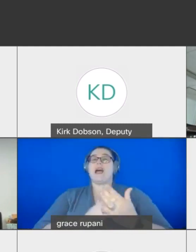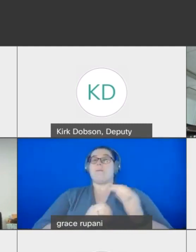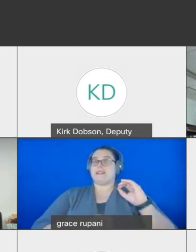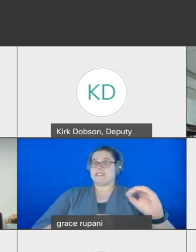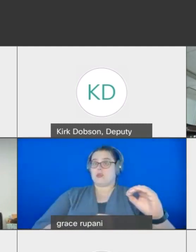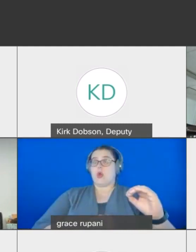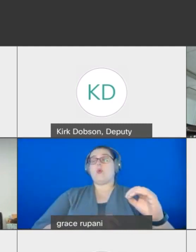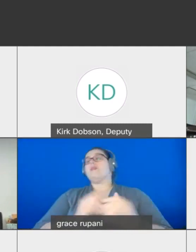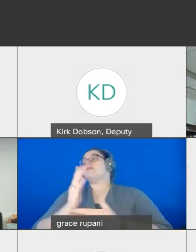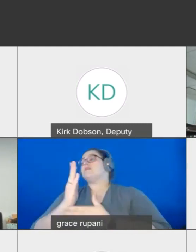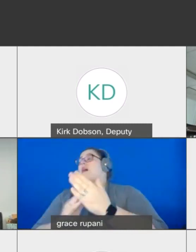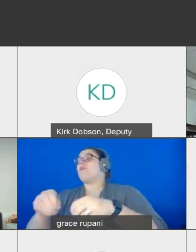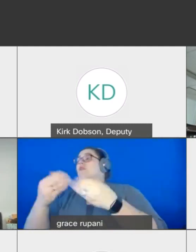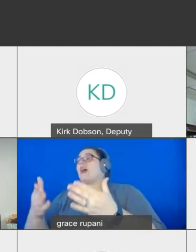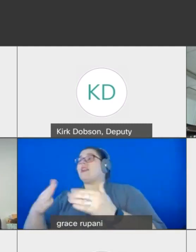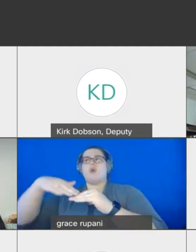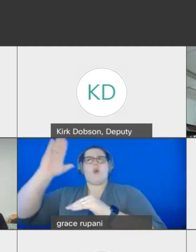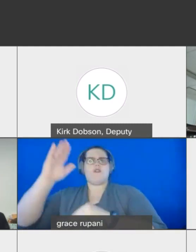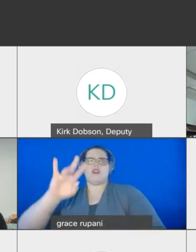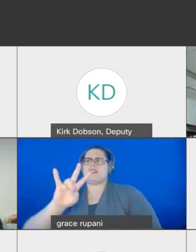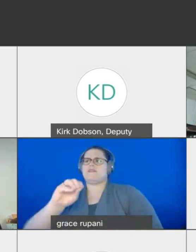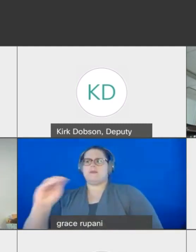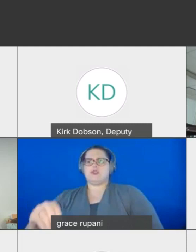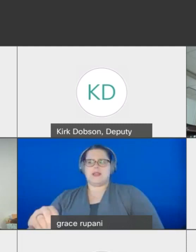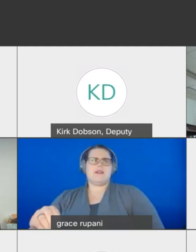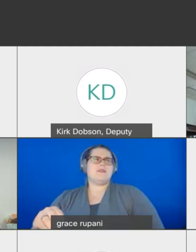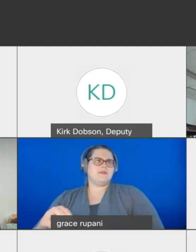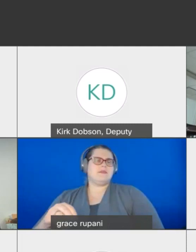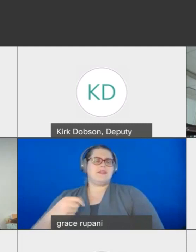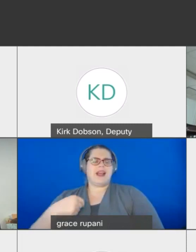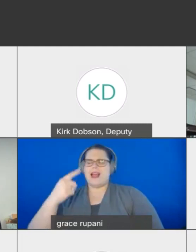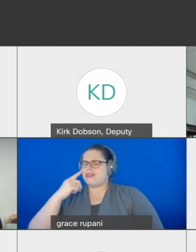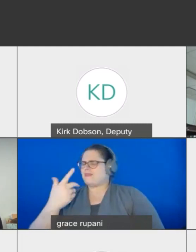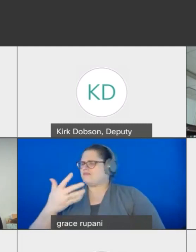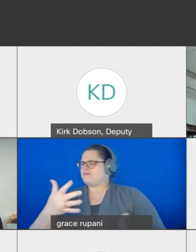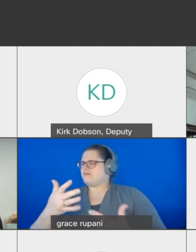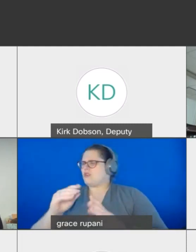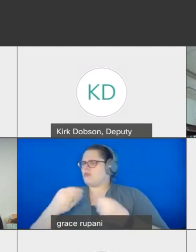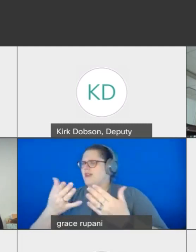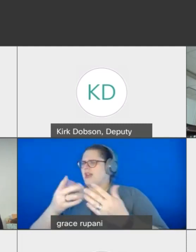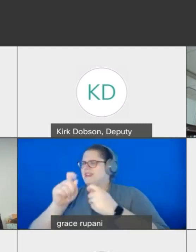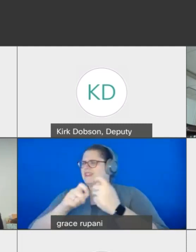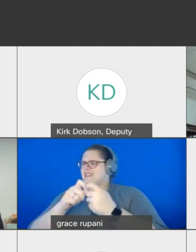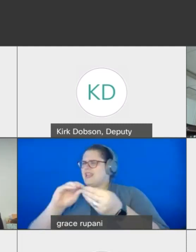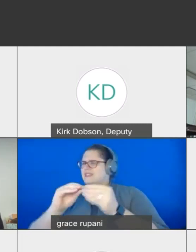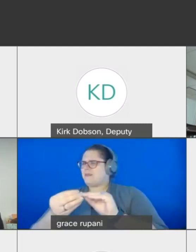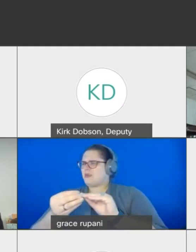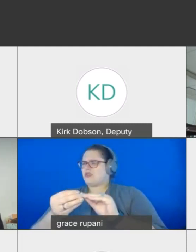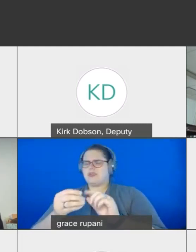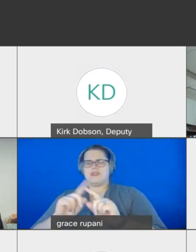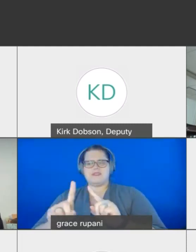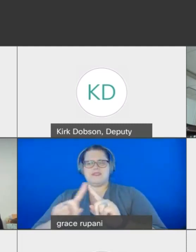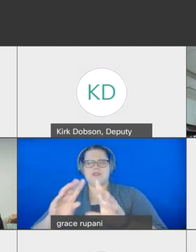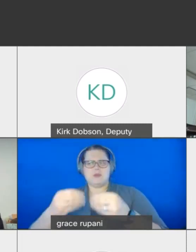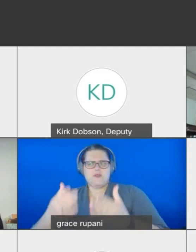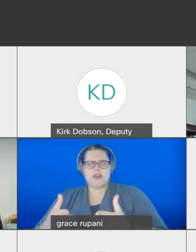are above 70%. And I think I provided the exact numbers of providers that are above 70%. So,